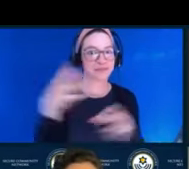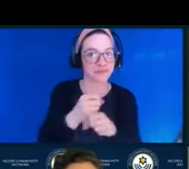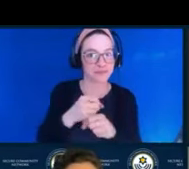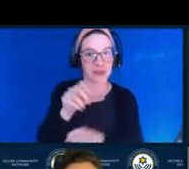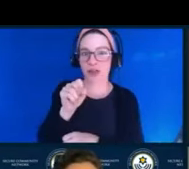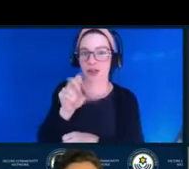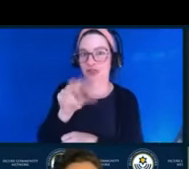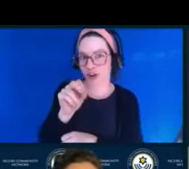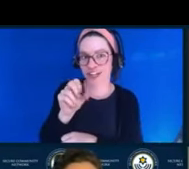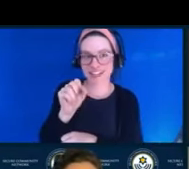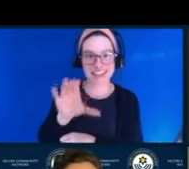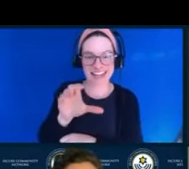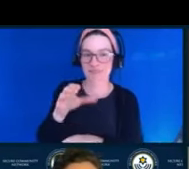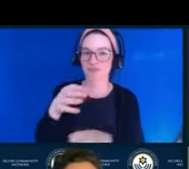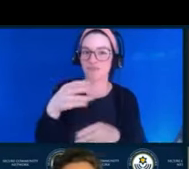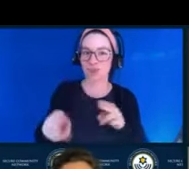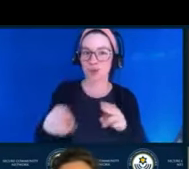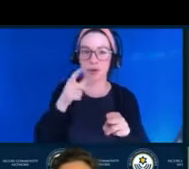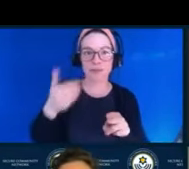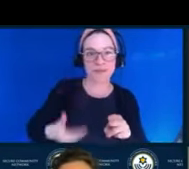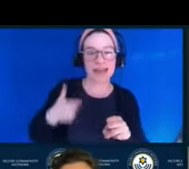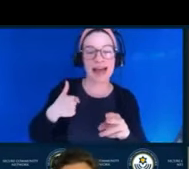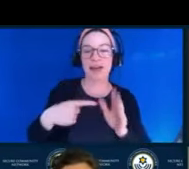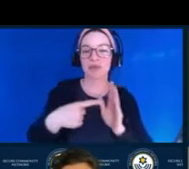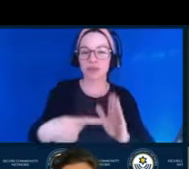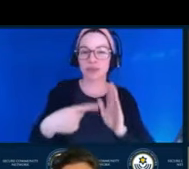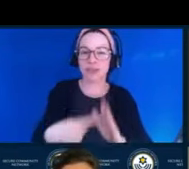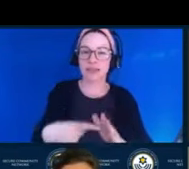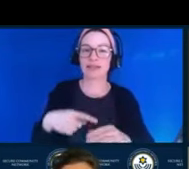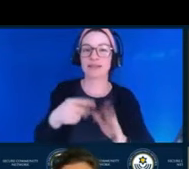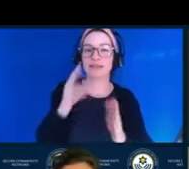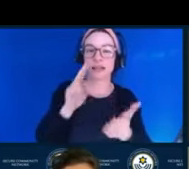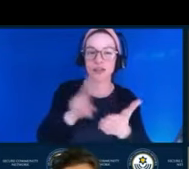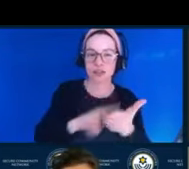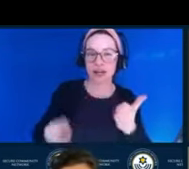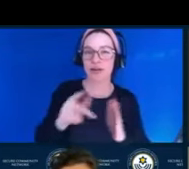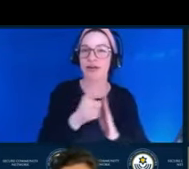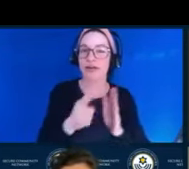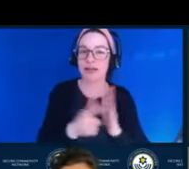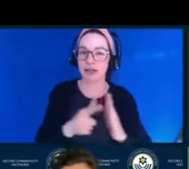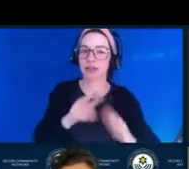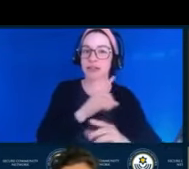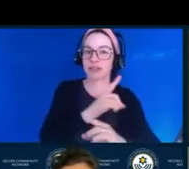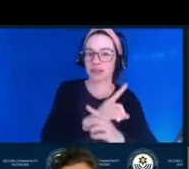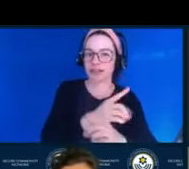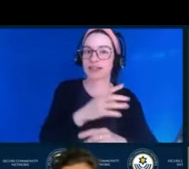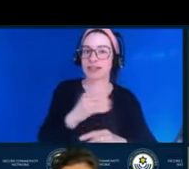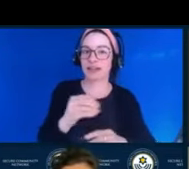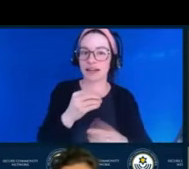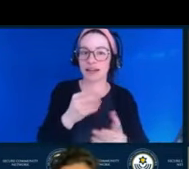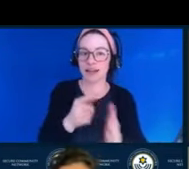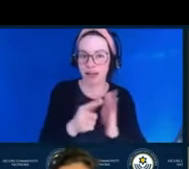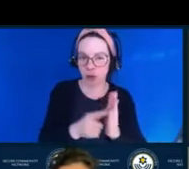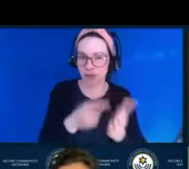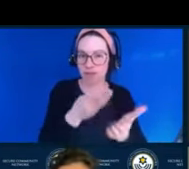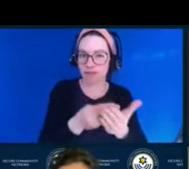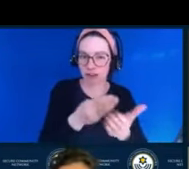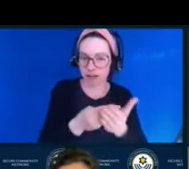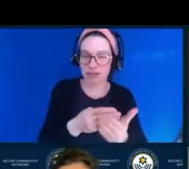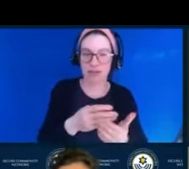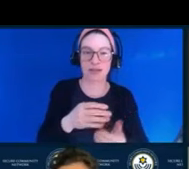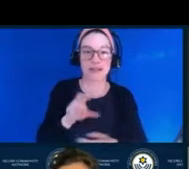I'm here happily representing the Sikh American Legal Defense and Education Fund, which is the nation's oldest Sikh civil rights and advocacy organization. So we